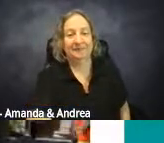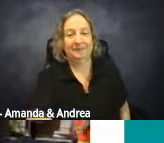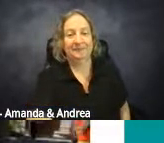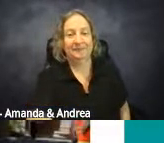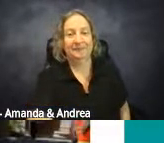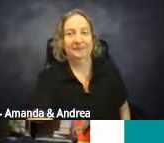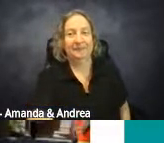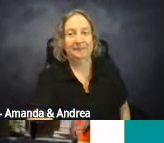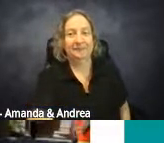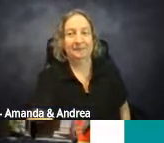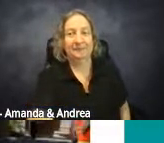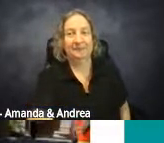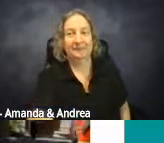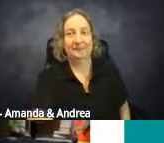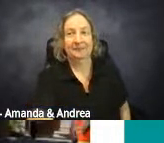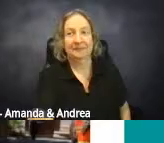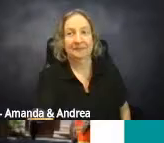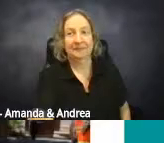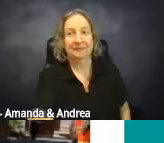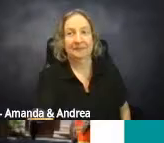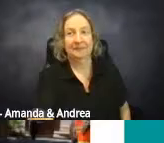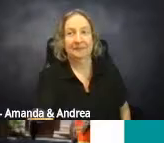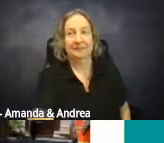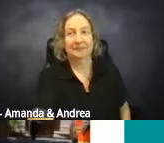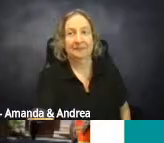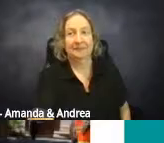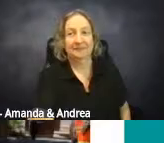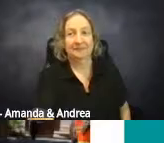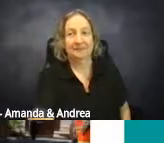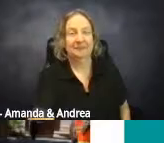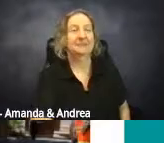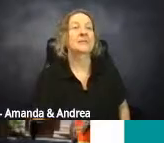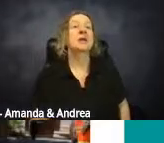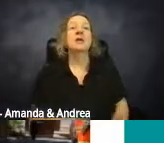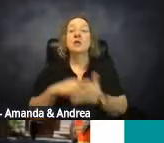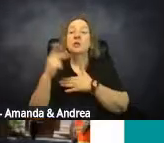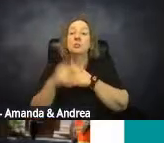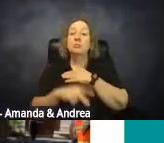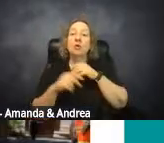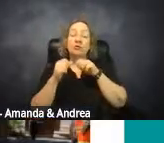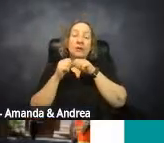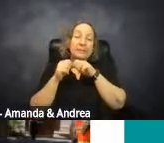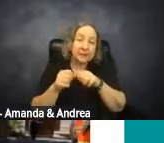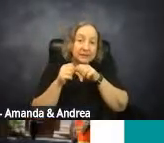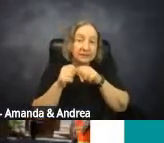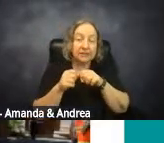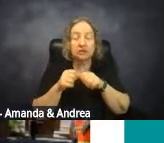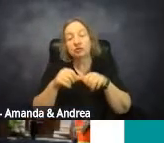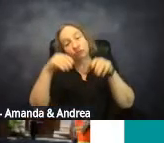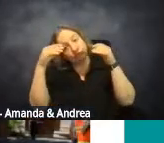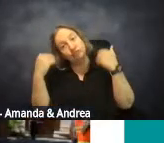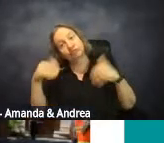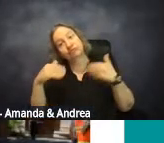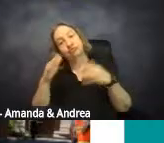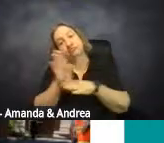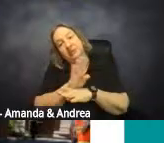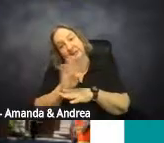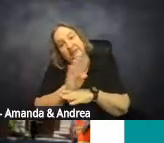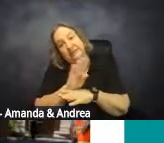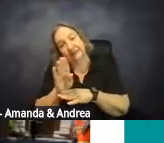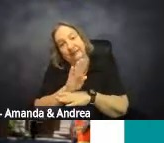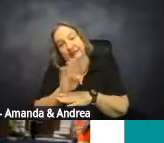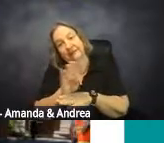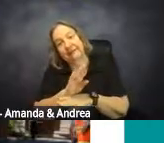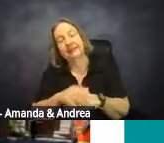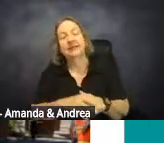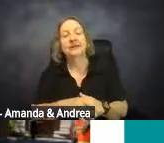So the program continues to be tremendously busy